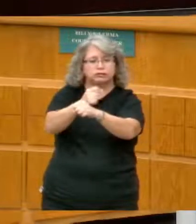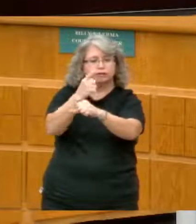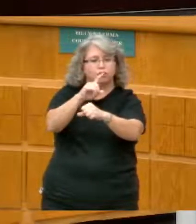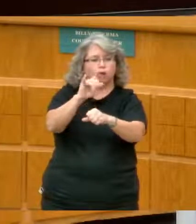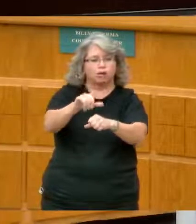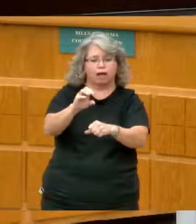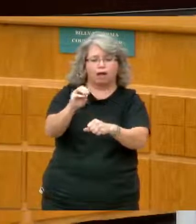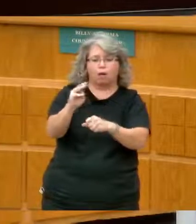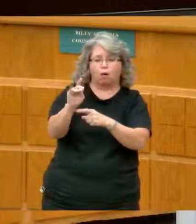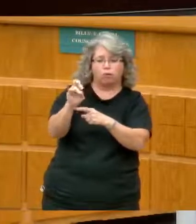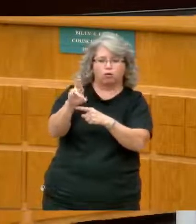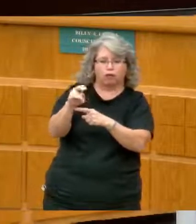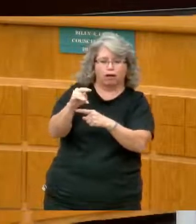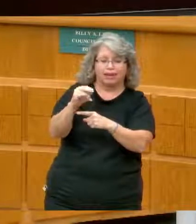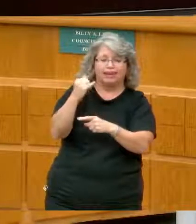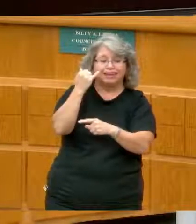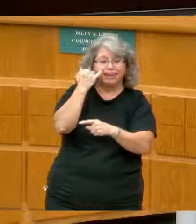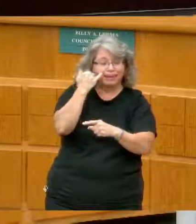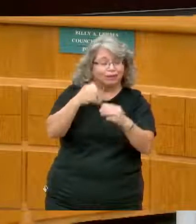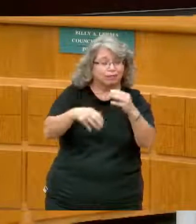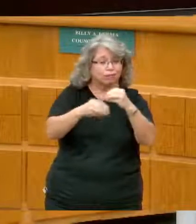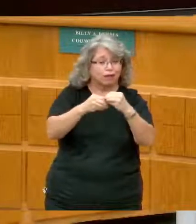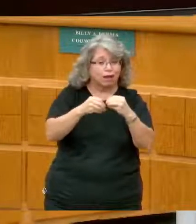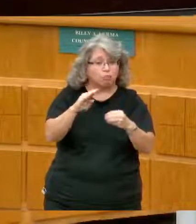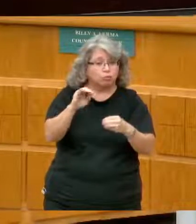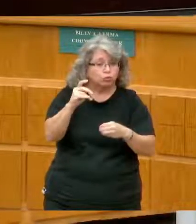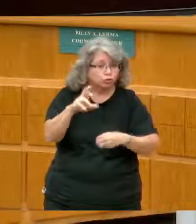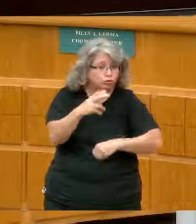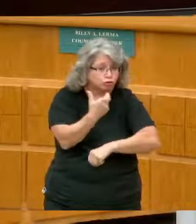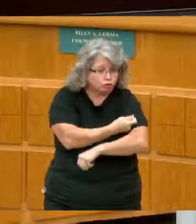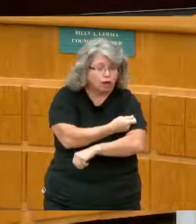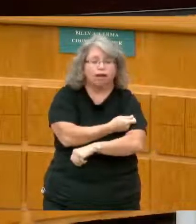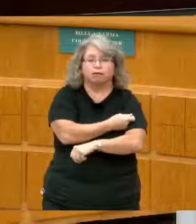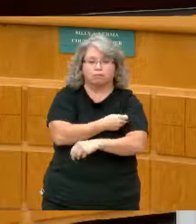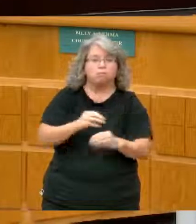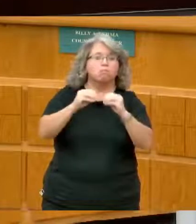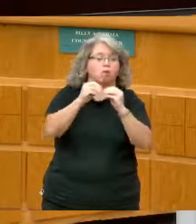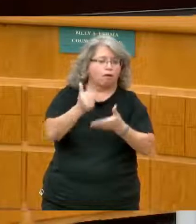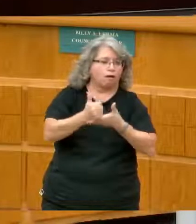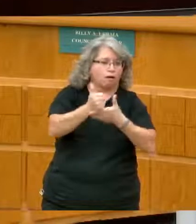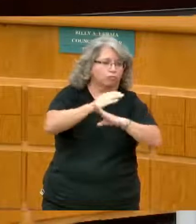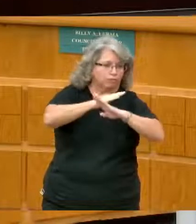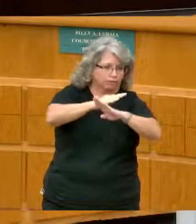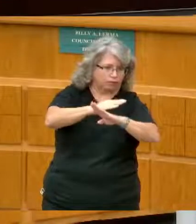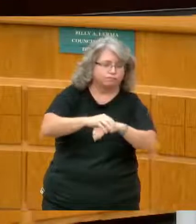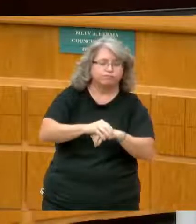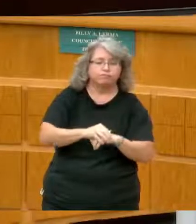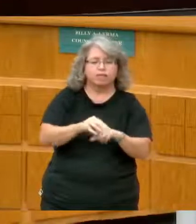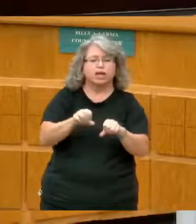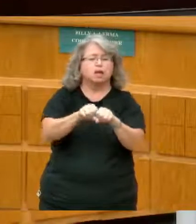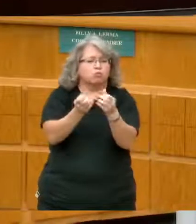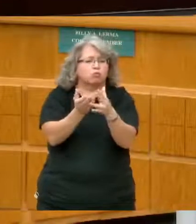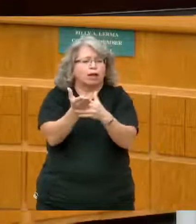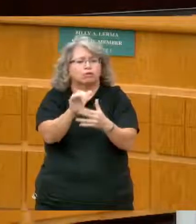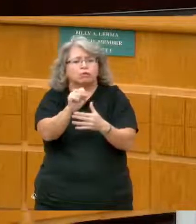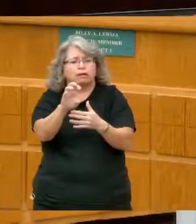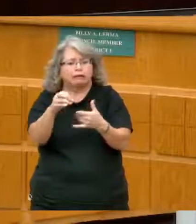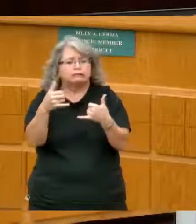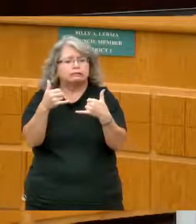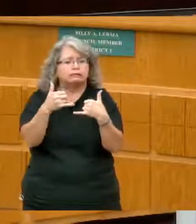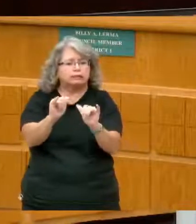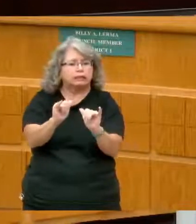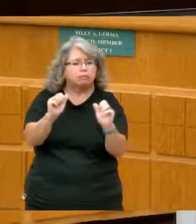receive their booster dose. Breakthrough infections of these vaccinated are possible, but symptoms have generally